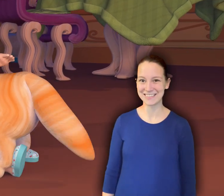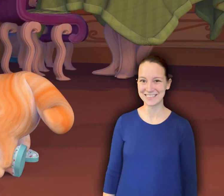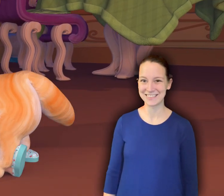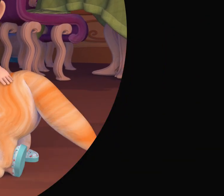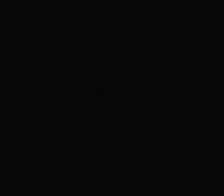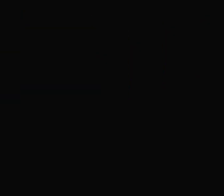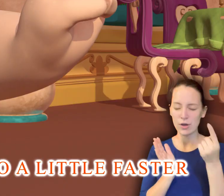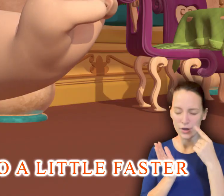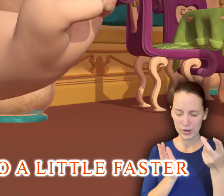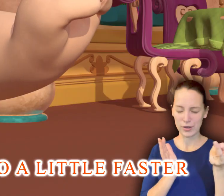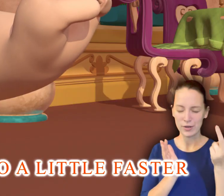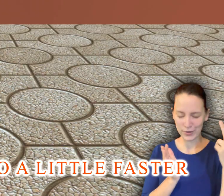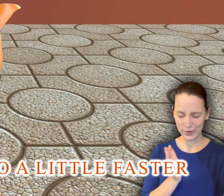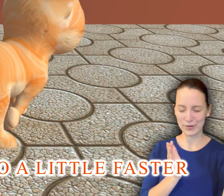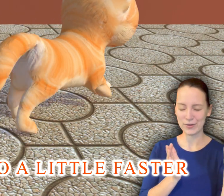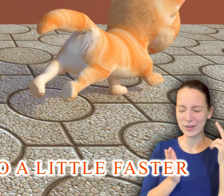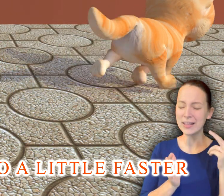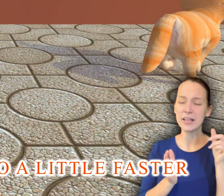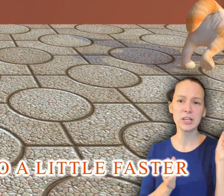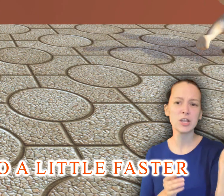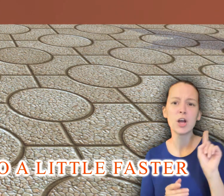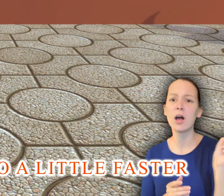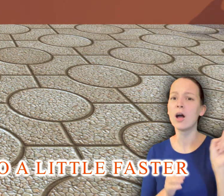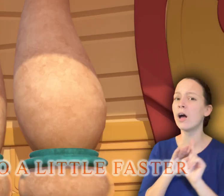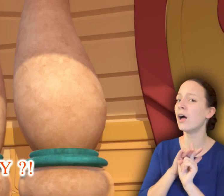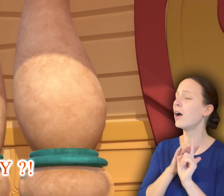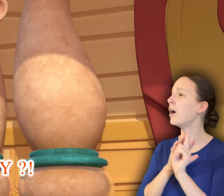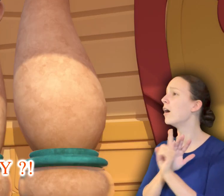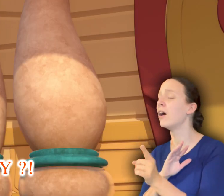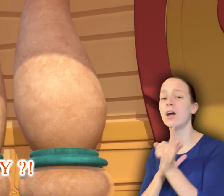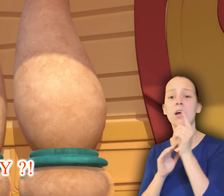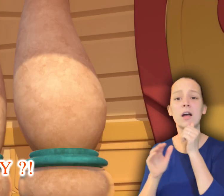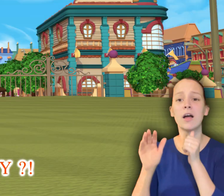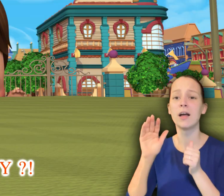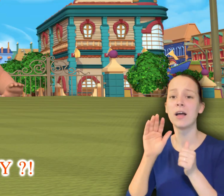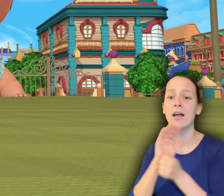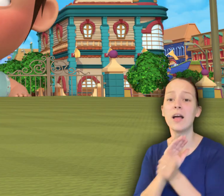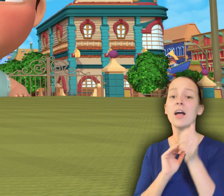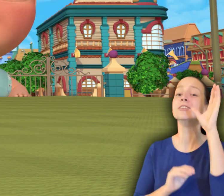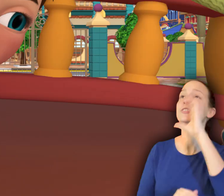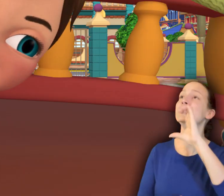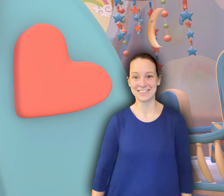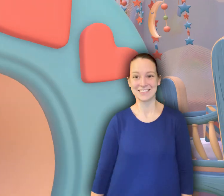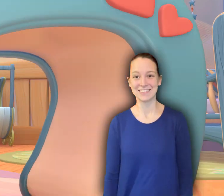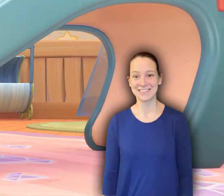cat this time we're going to go a little faster are you